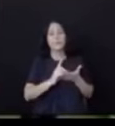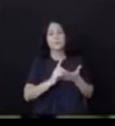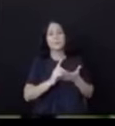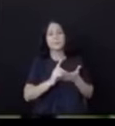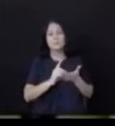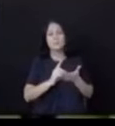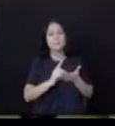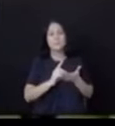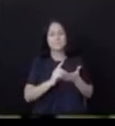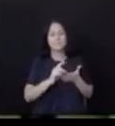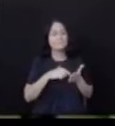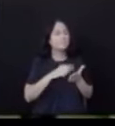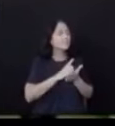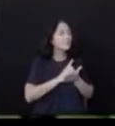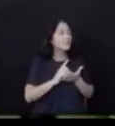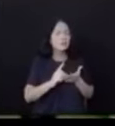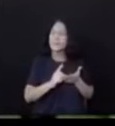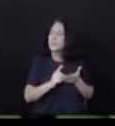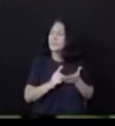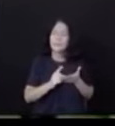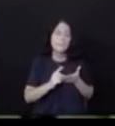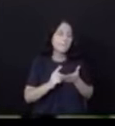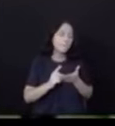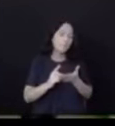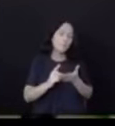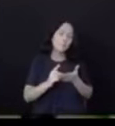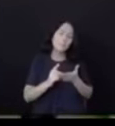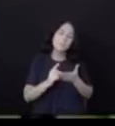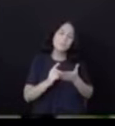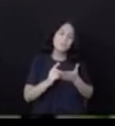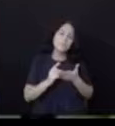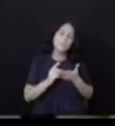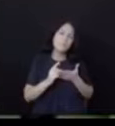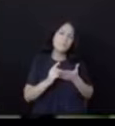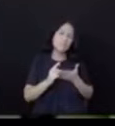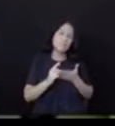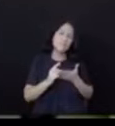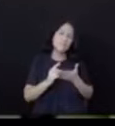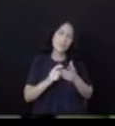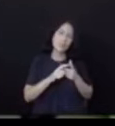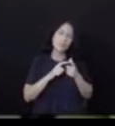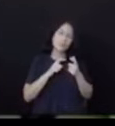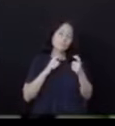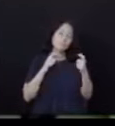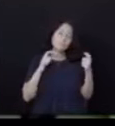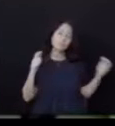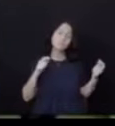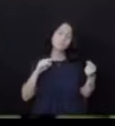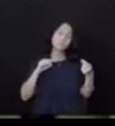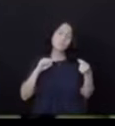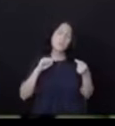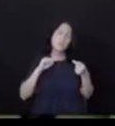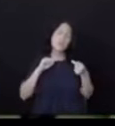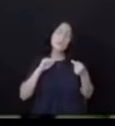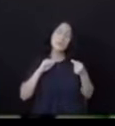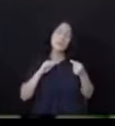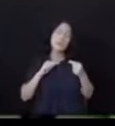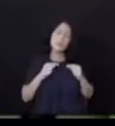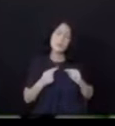this week just seemed to exacerbate the pain and just